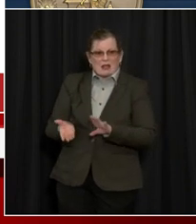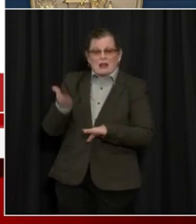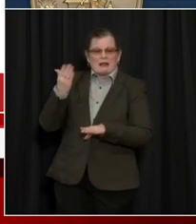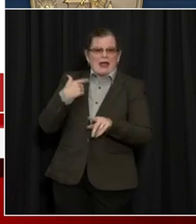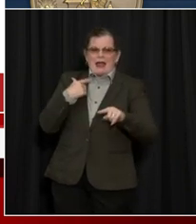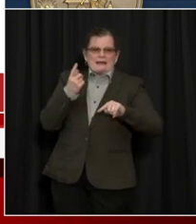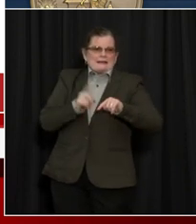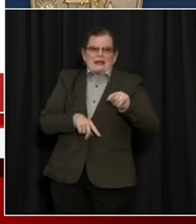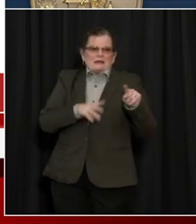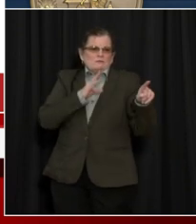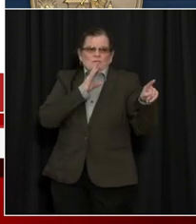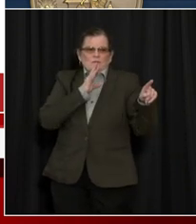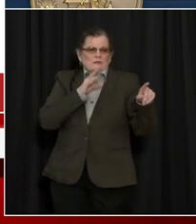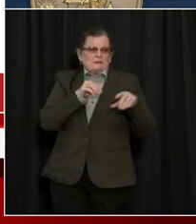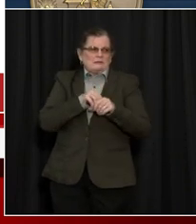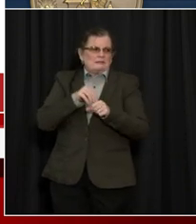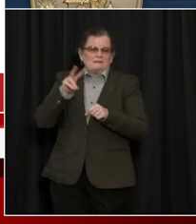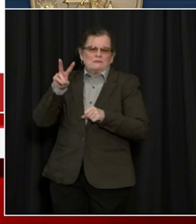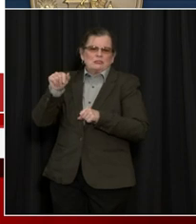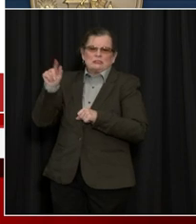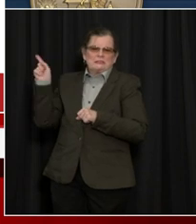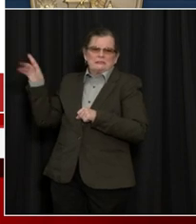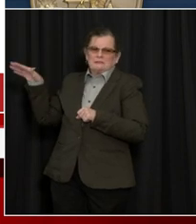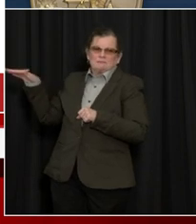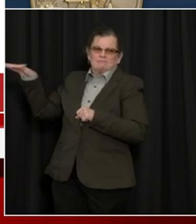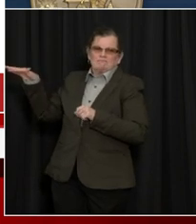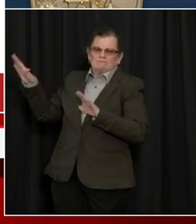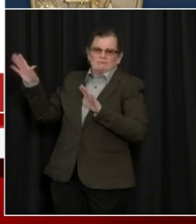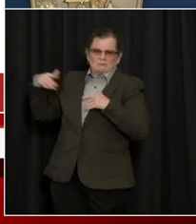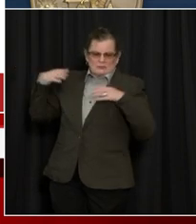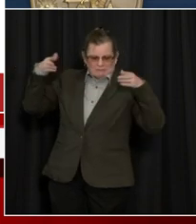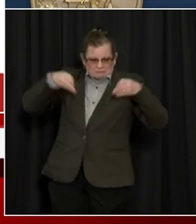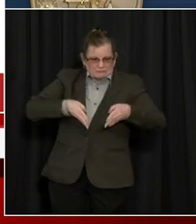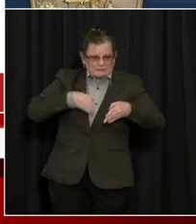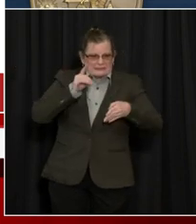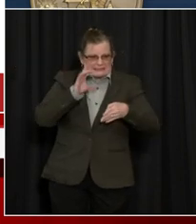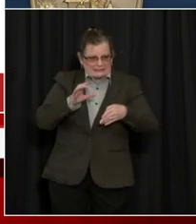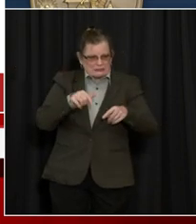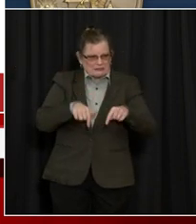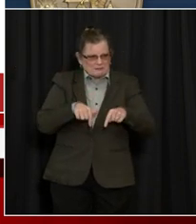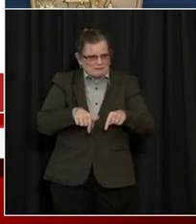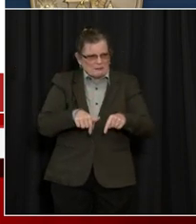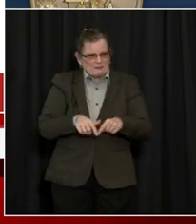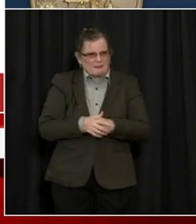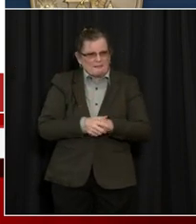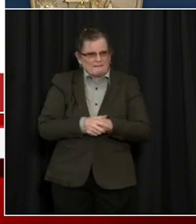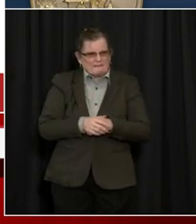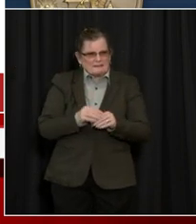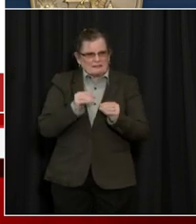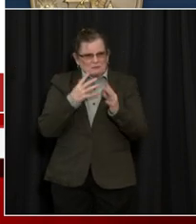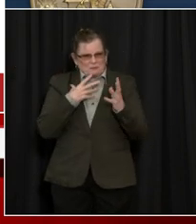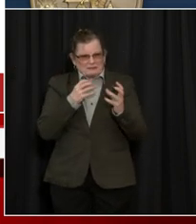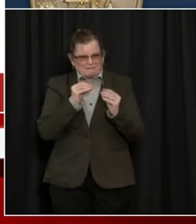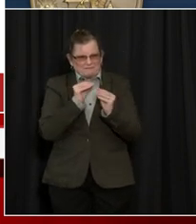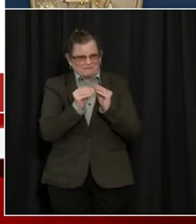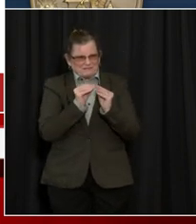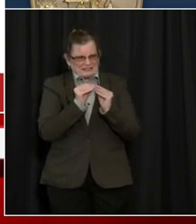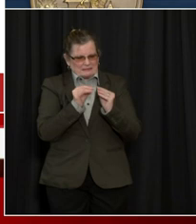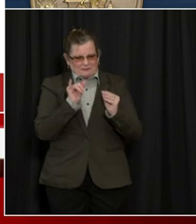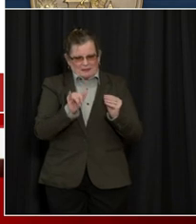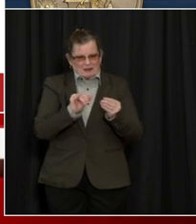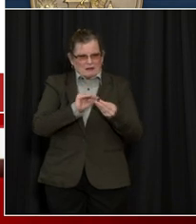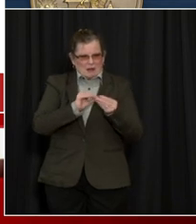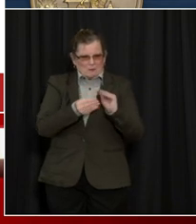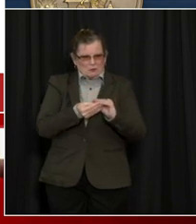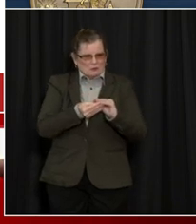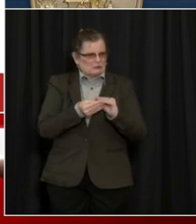on Virginia. I can tell you we have no interest in cooking the books. We have put out proactively